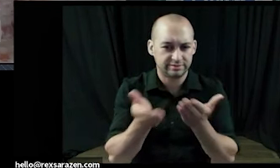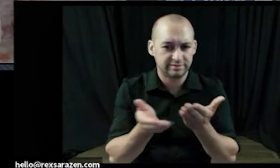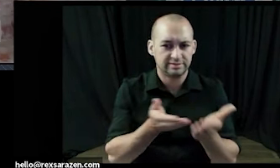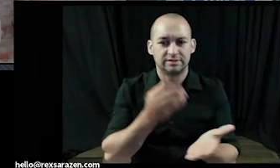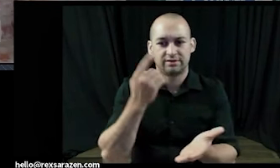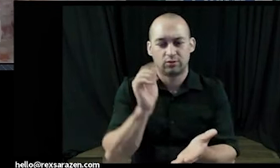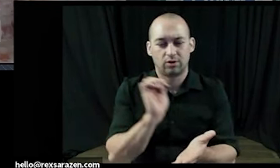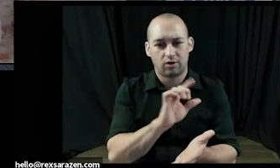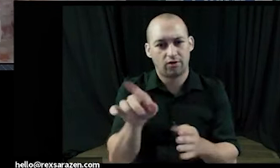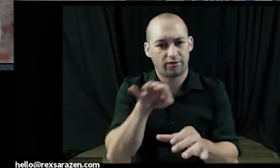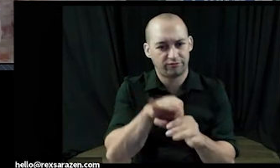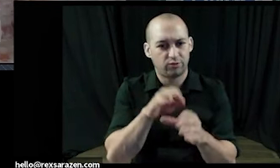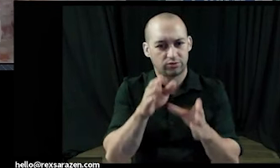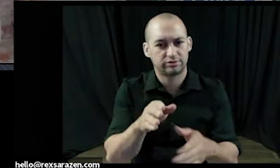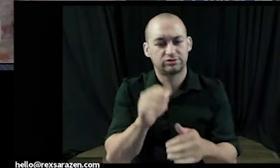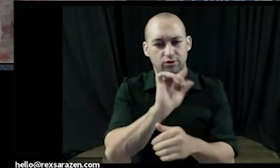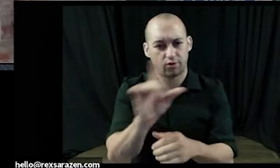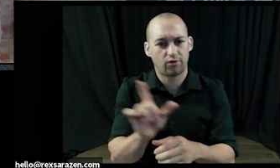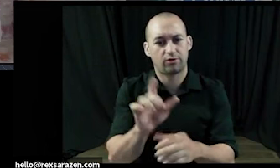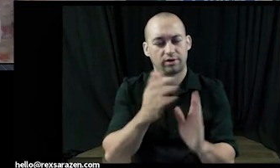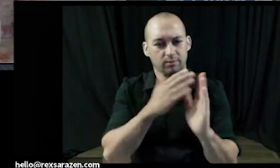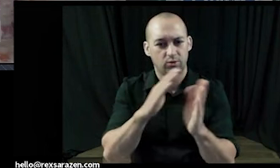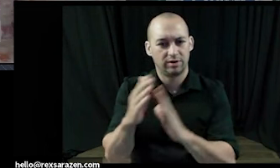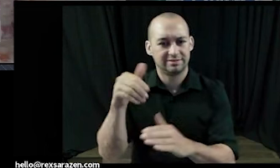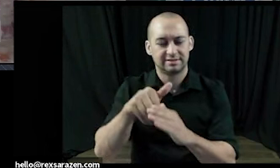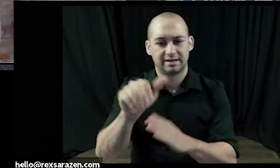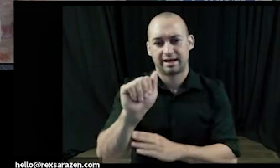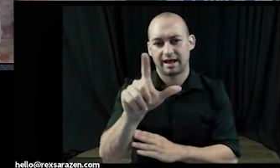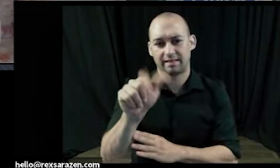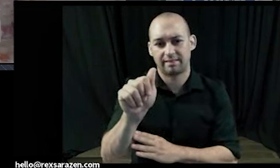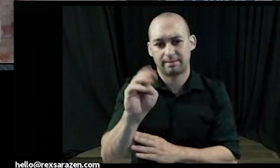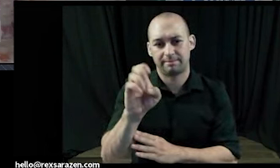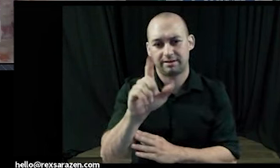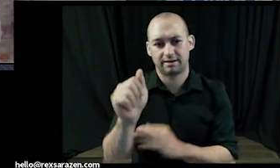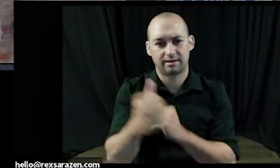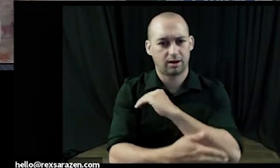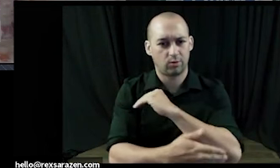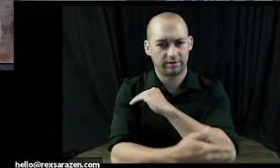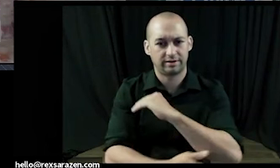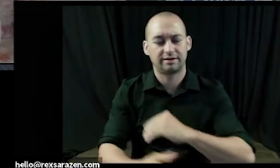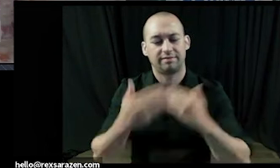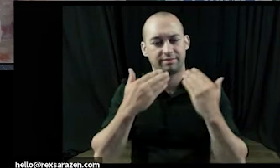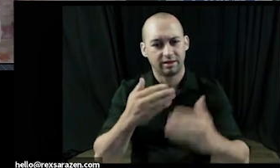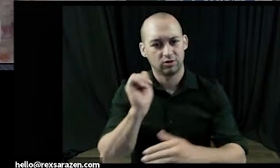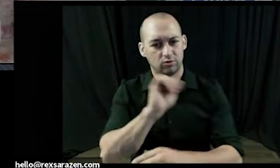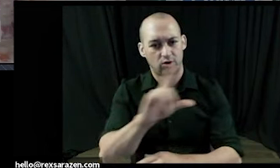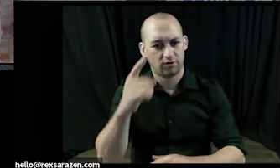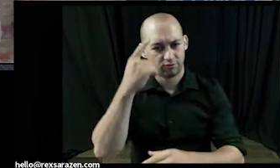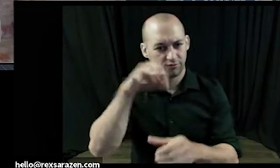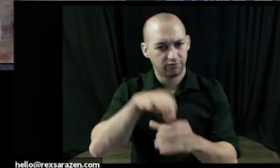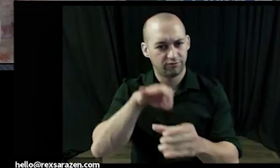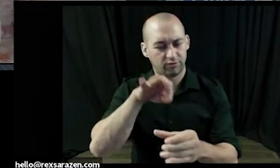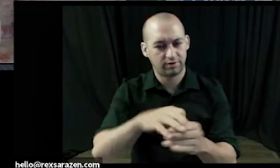all voters in all communities within Alameda County. And just want to say thank you all for voting and